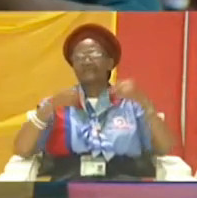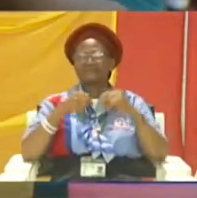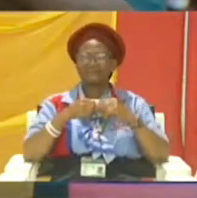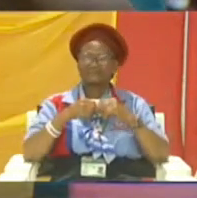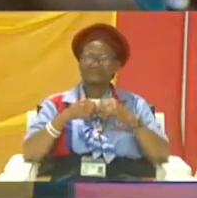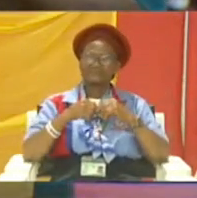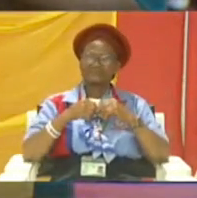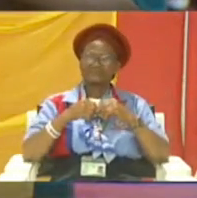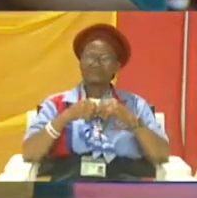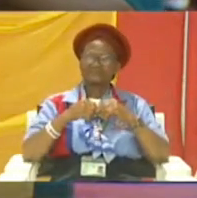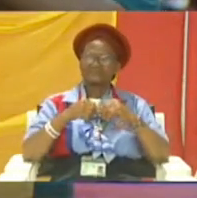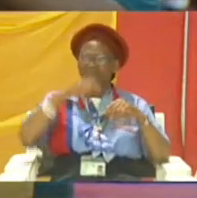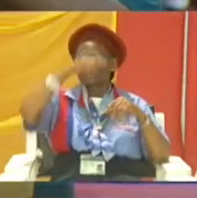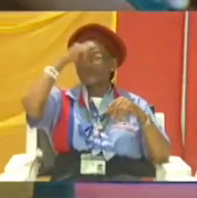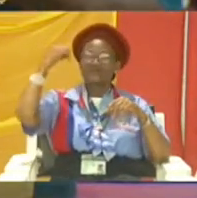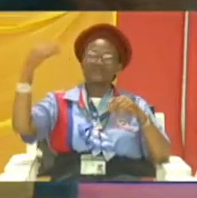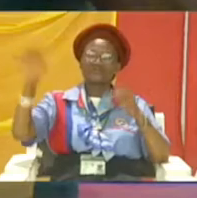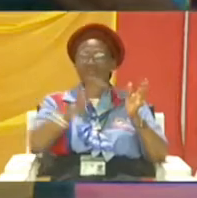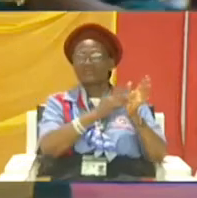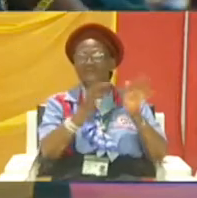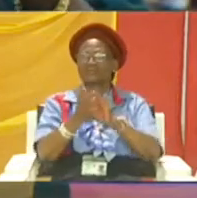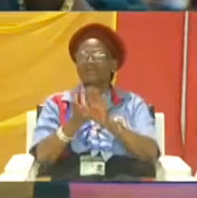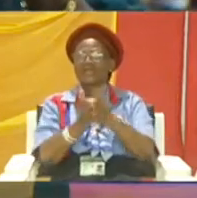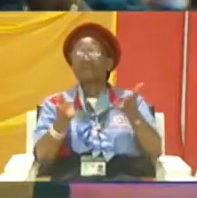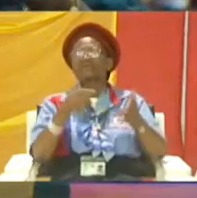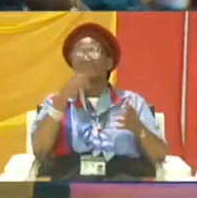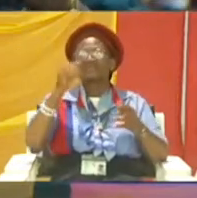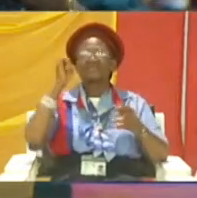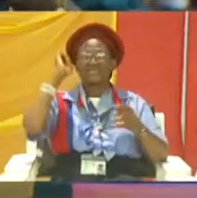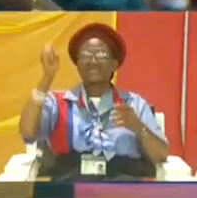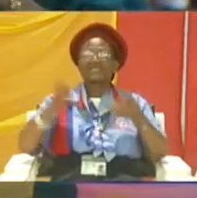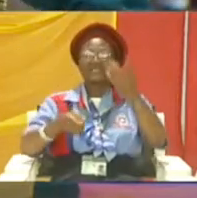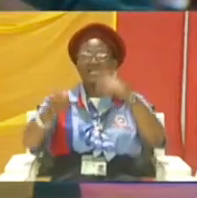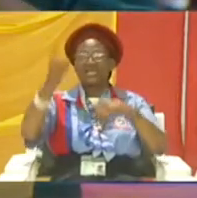jubilee. Because the Bible says he came to himself.